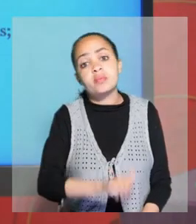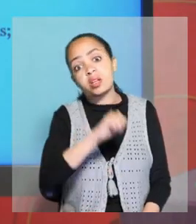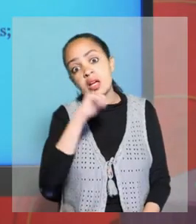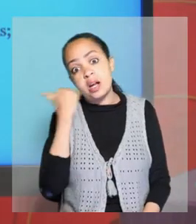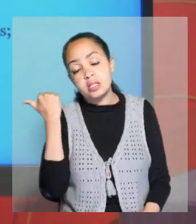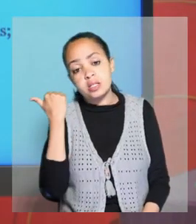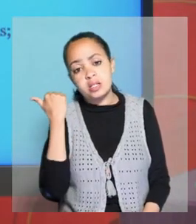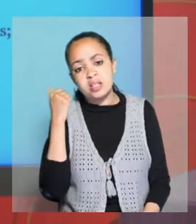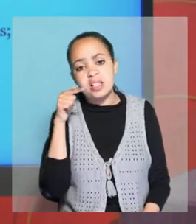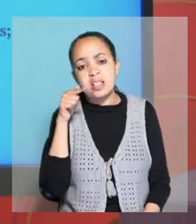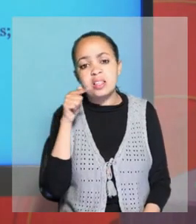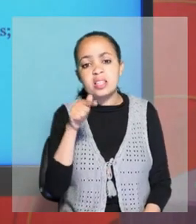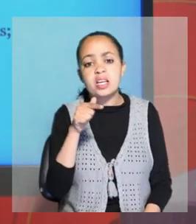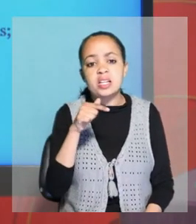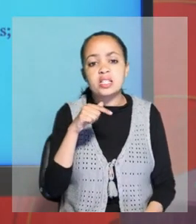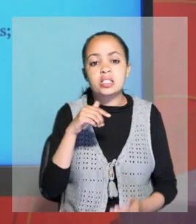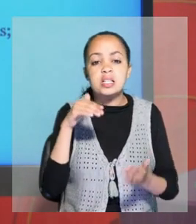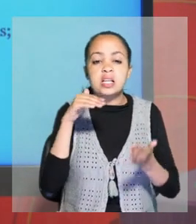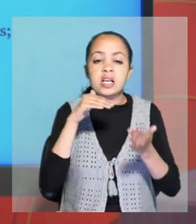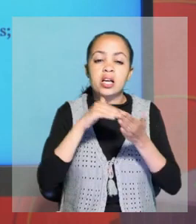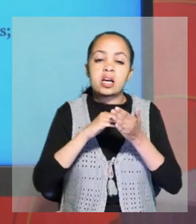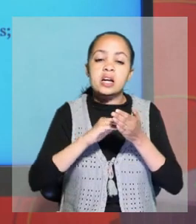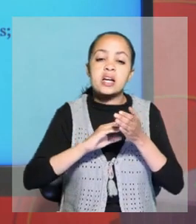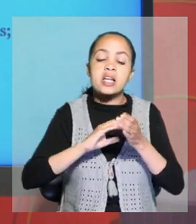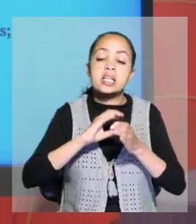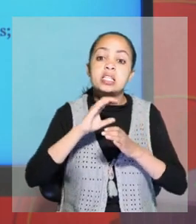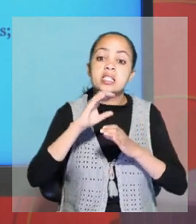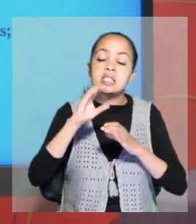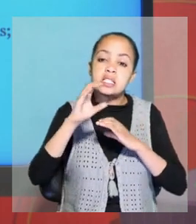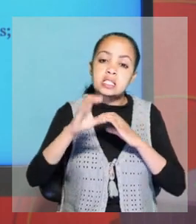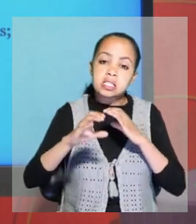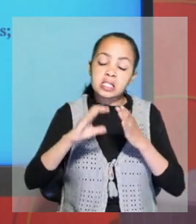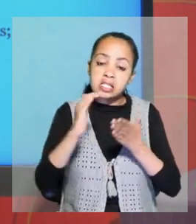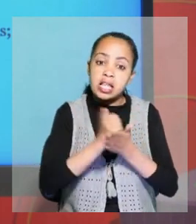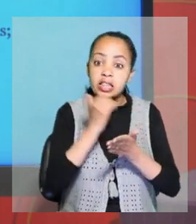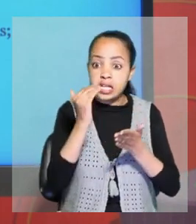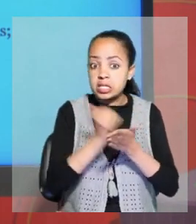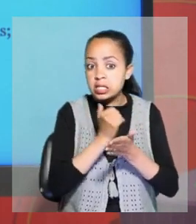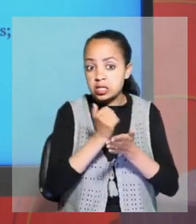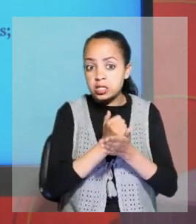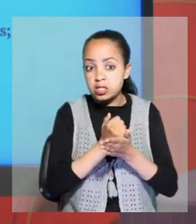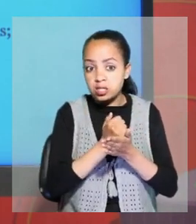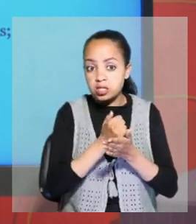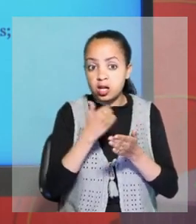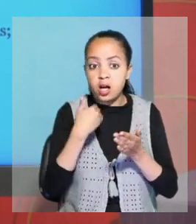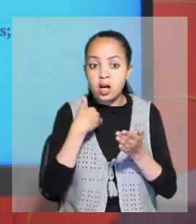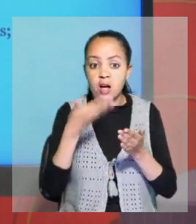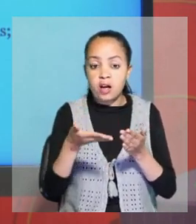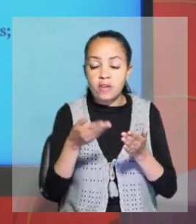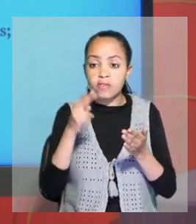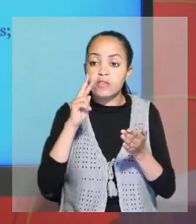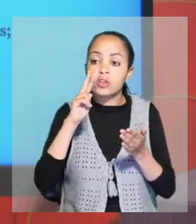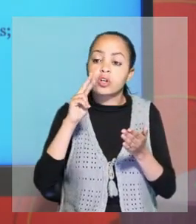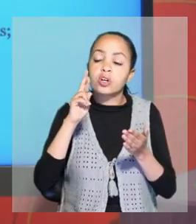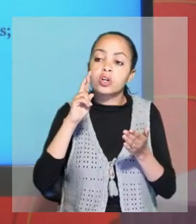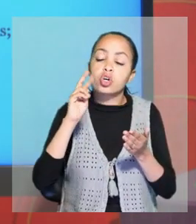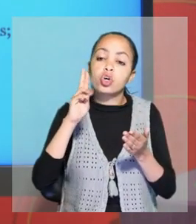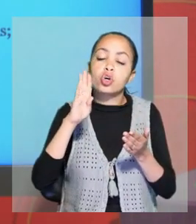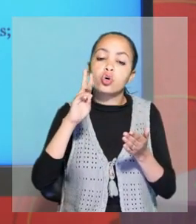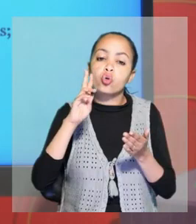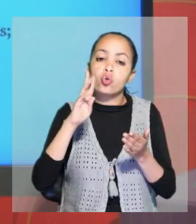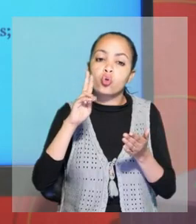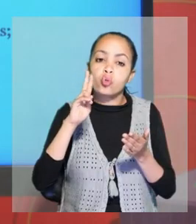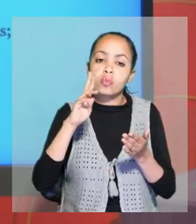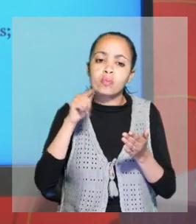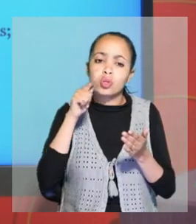Another, there is resynthesis of ribulose biphosphate from phosphoglycolate here. By these two